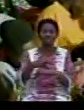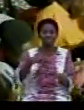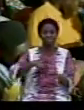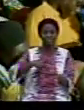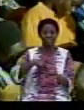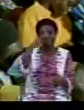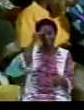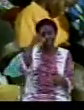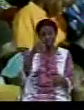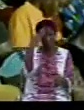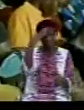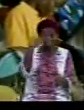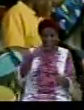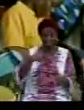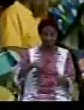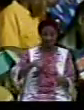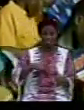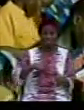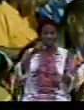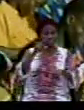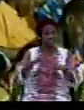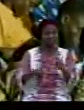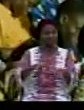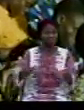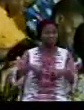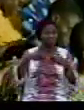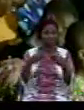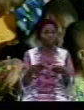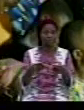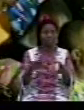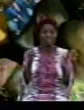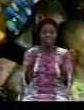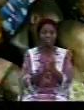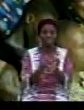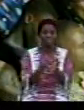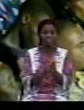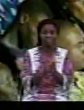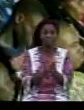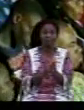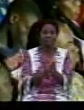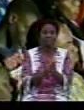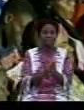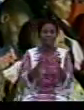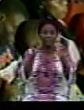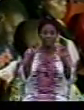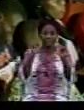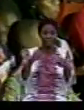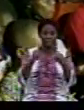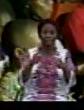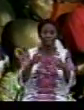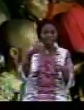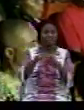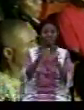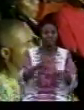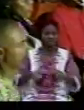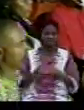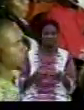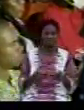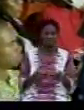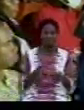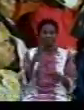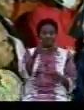religion cannot supply that infirmity, that possibility in your life. You're